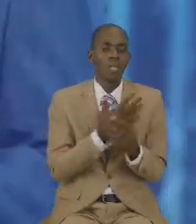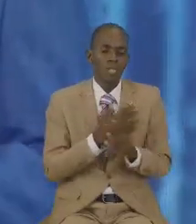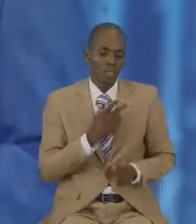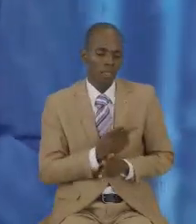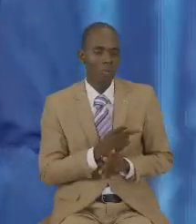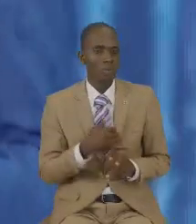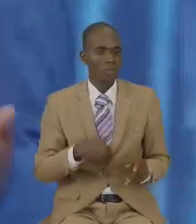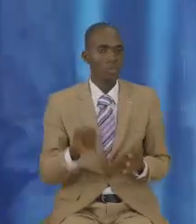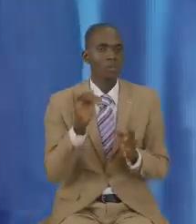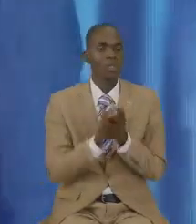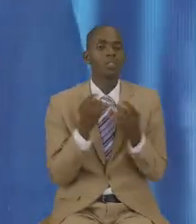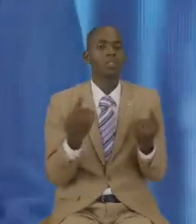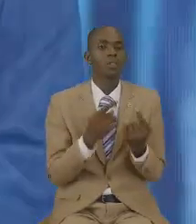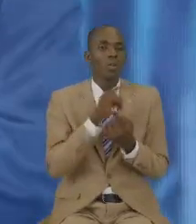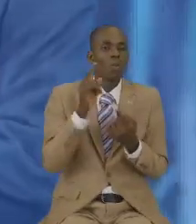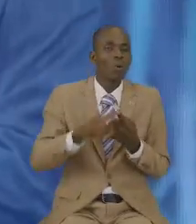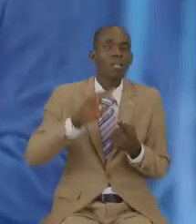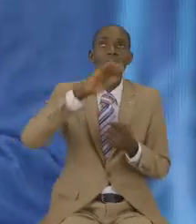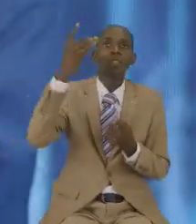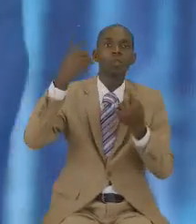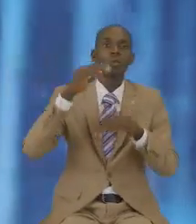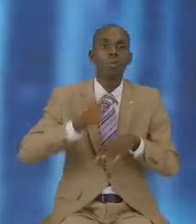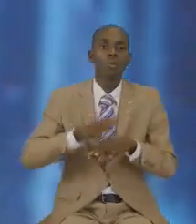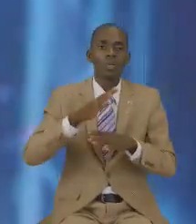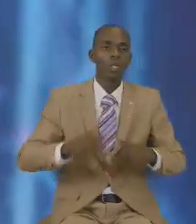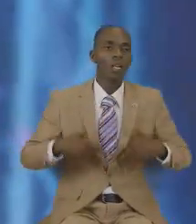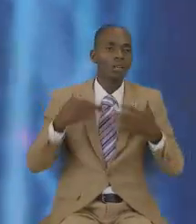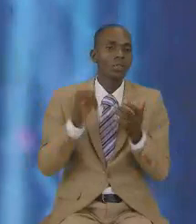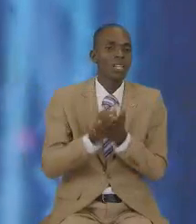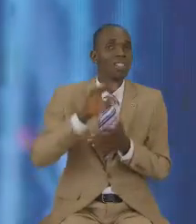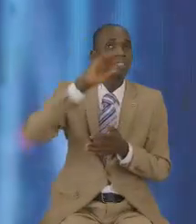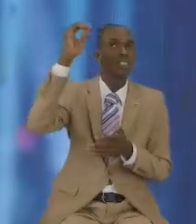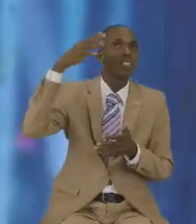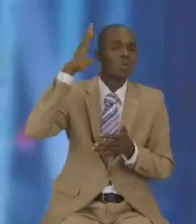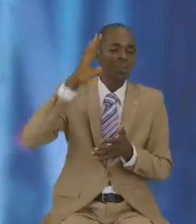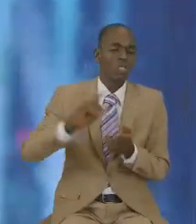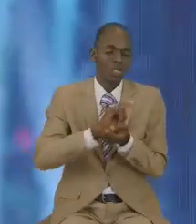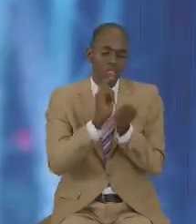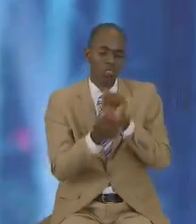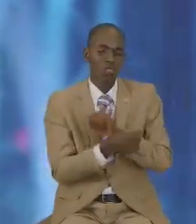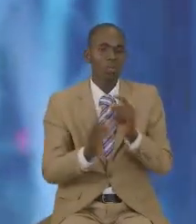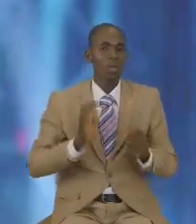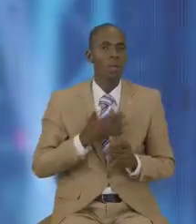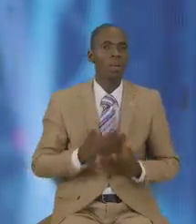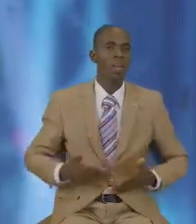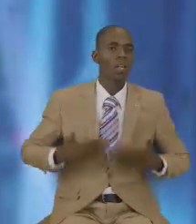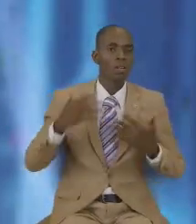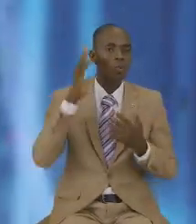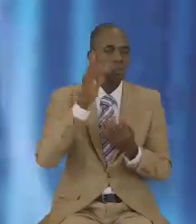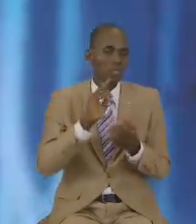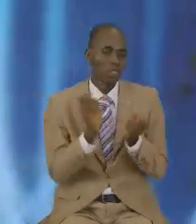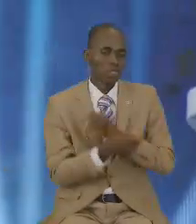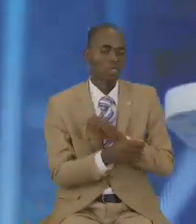understand. When grace comes into our lives, that grace will transform our life, will turn our lives around,